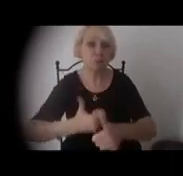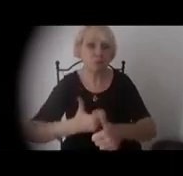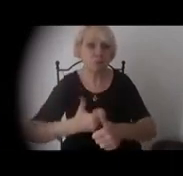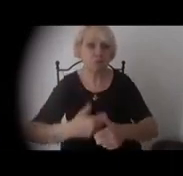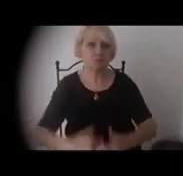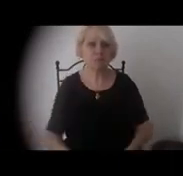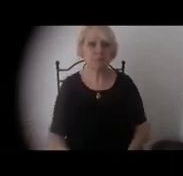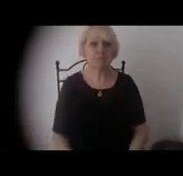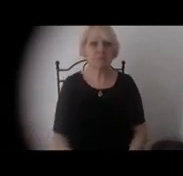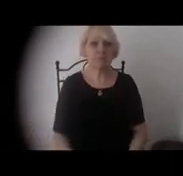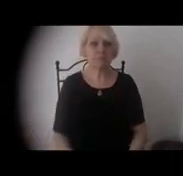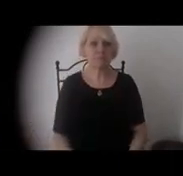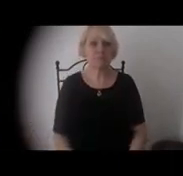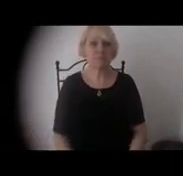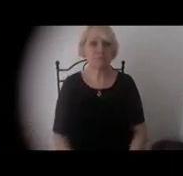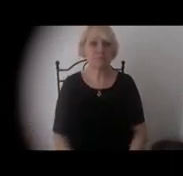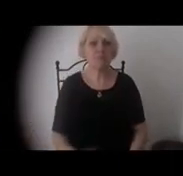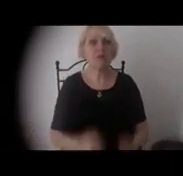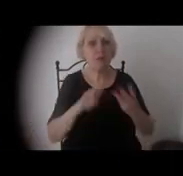is